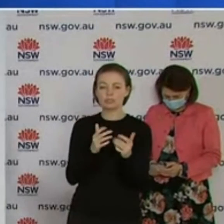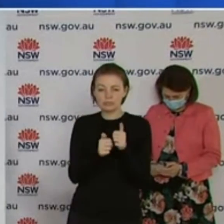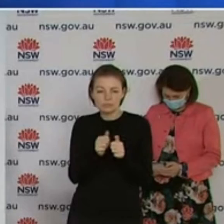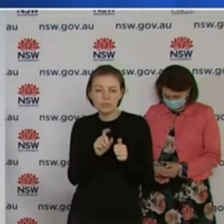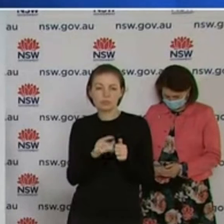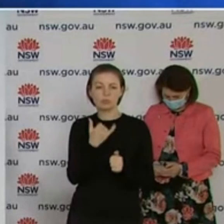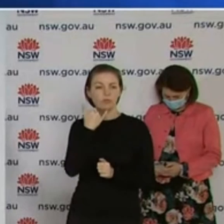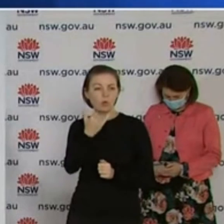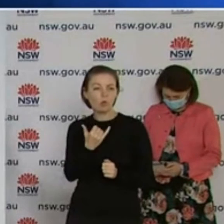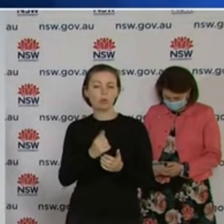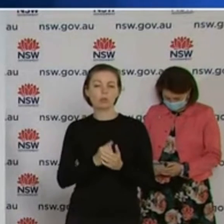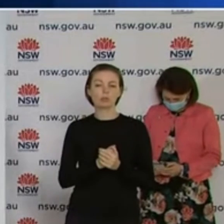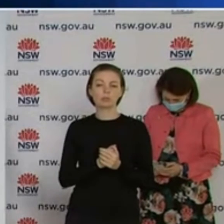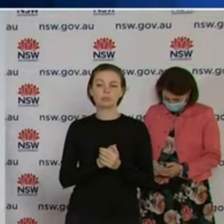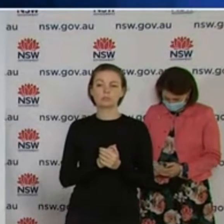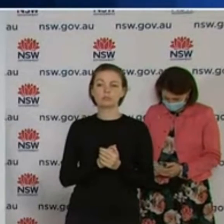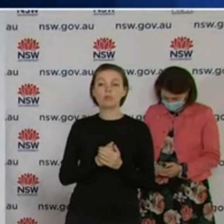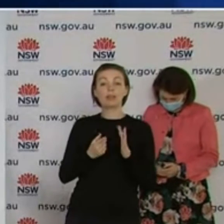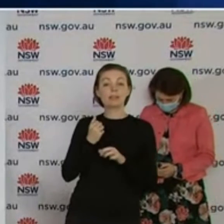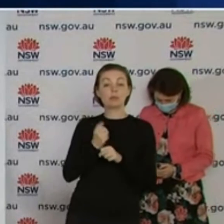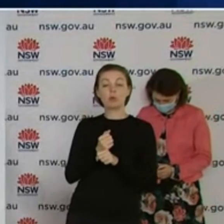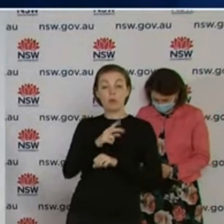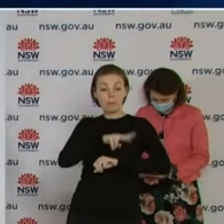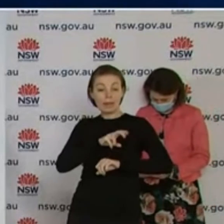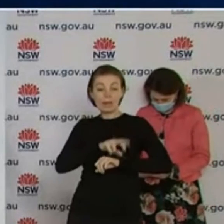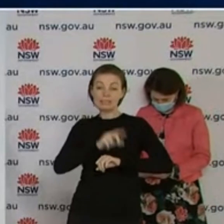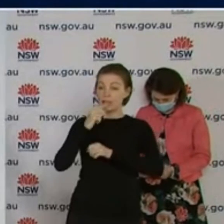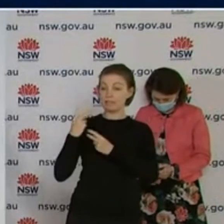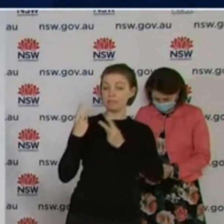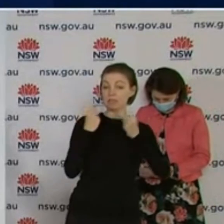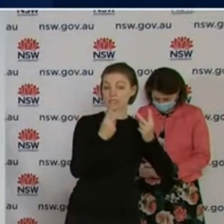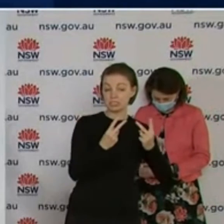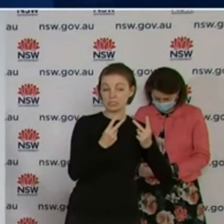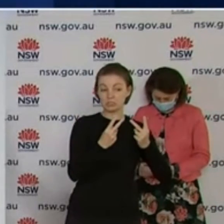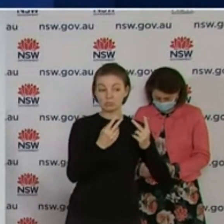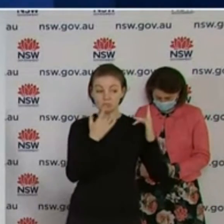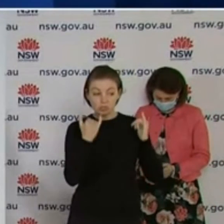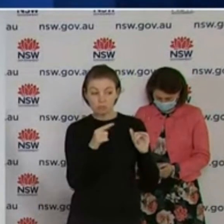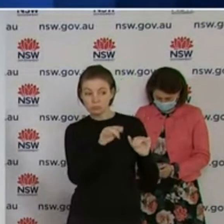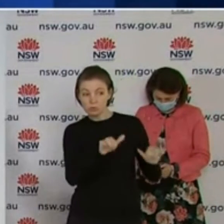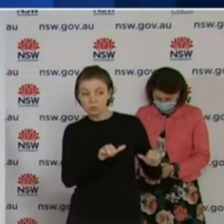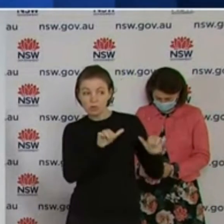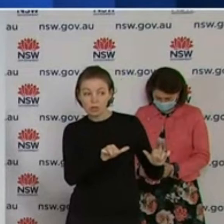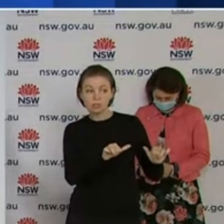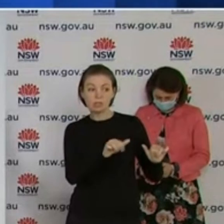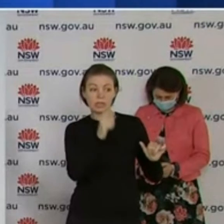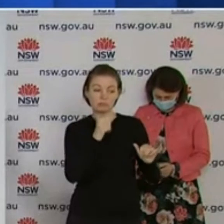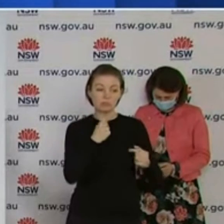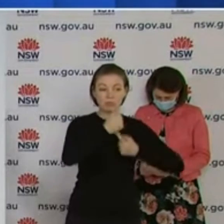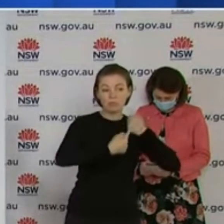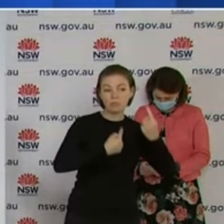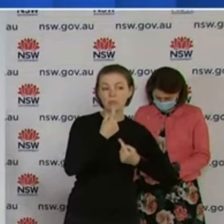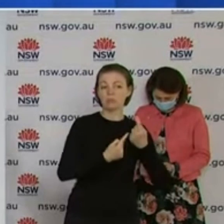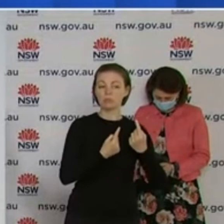for example, police will visit cases, provide information, do a welfare check, and provide information for the